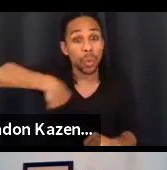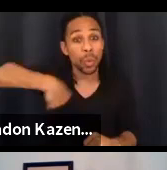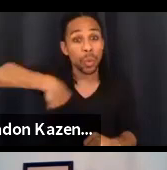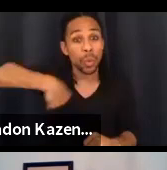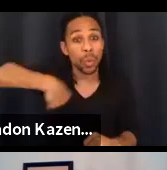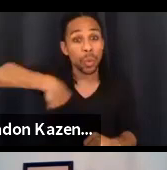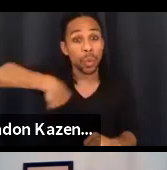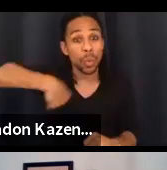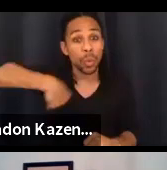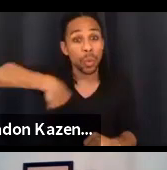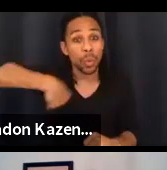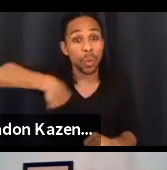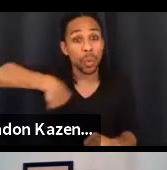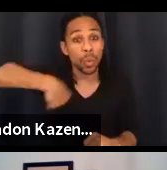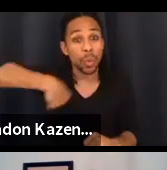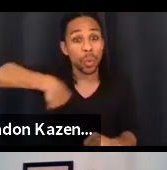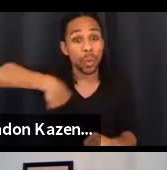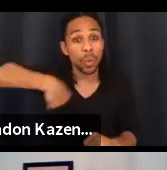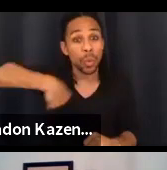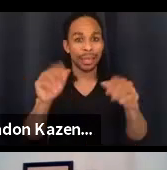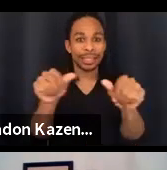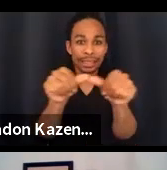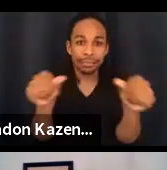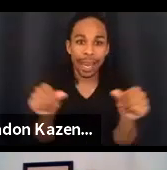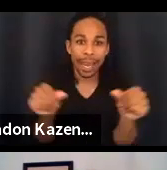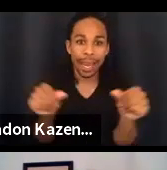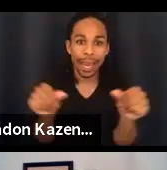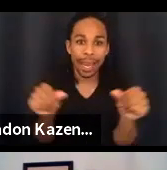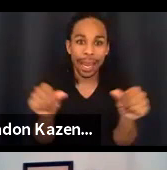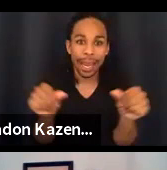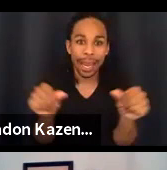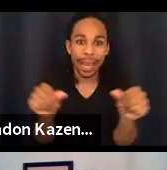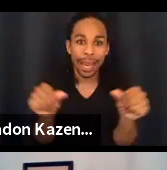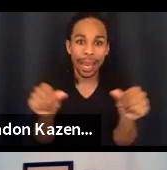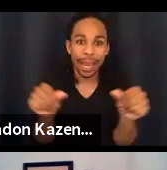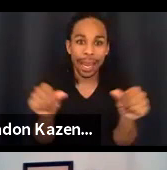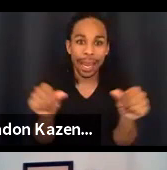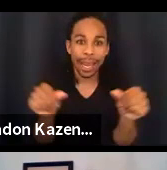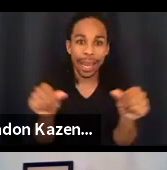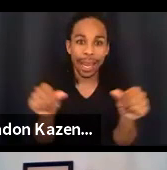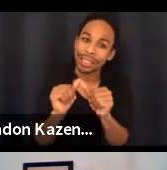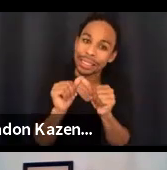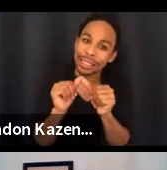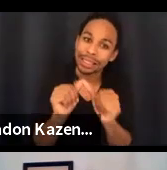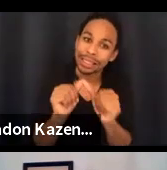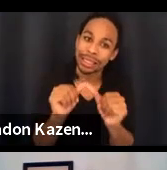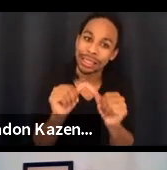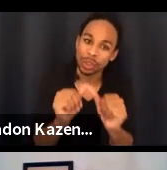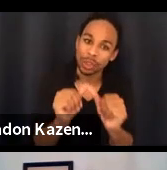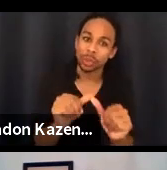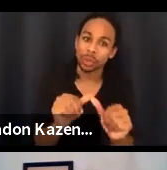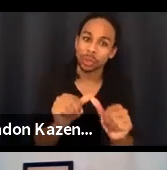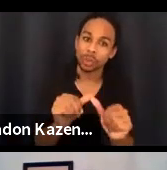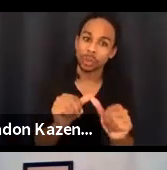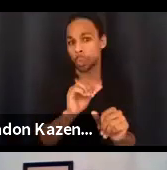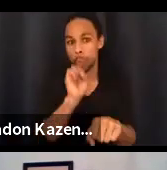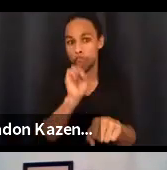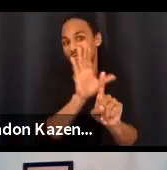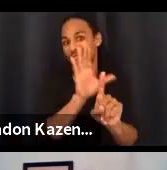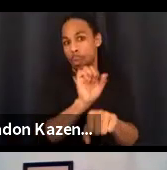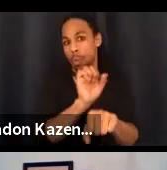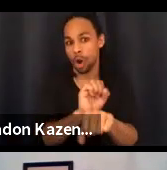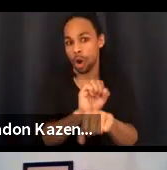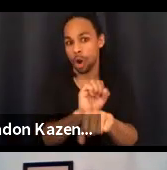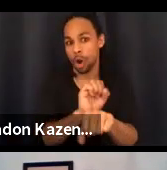artists to open up. Thank you. So that'll be something when we organize together, which we are, y'all.